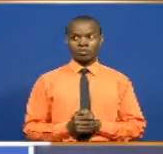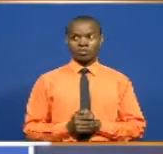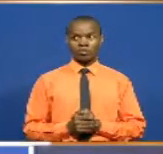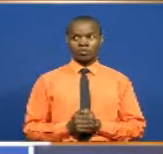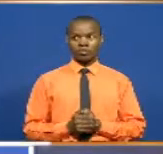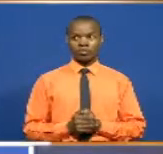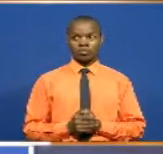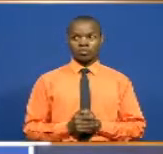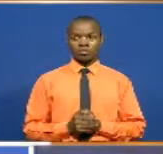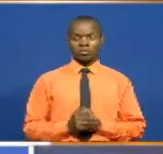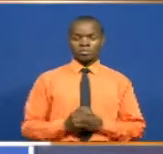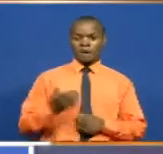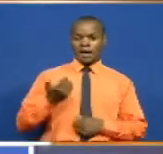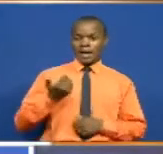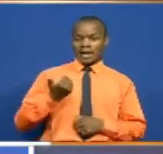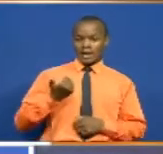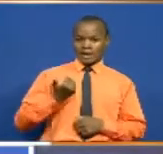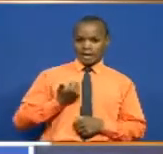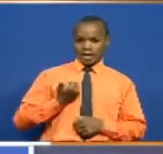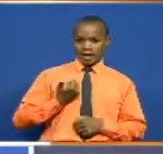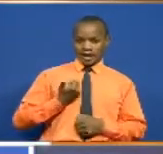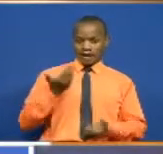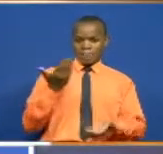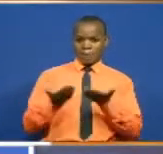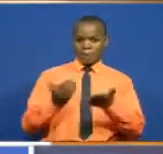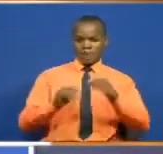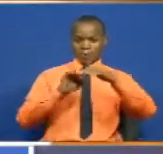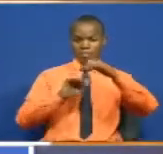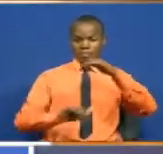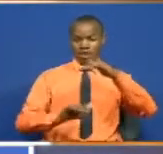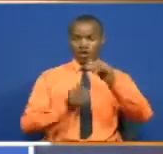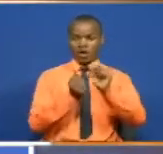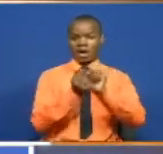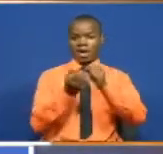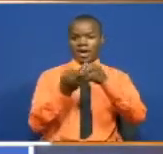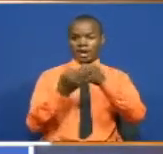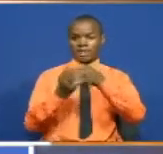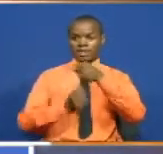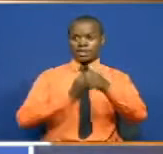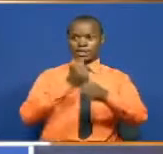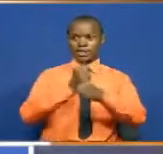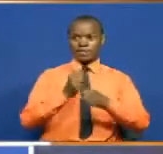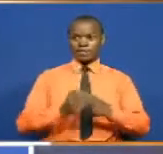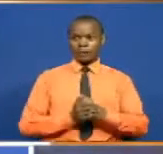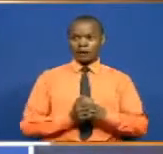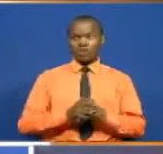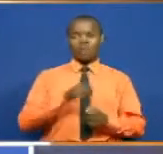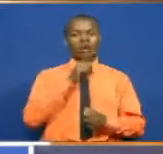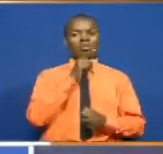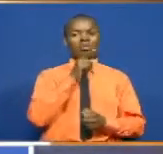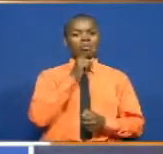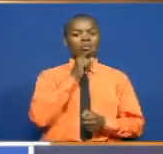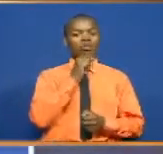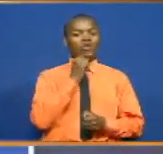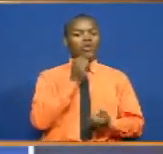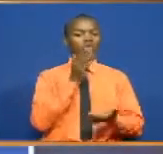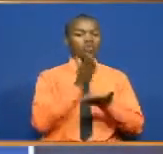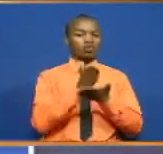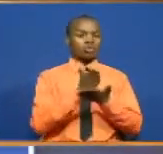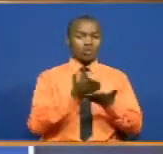Because the girl is below 18, the boy is taken as somebody who has it